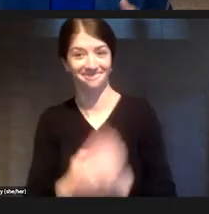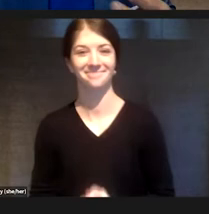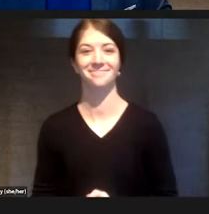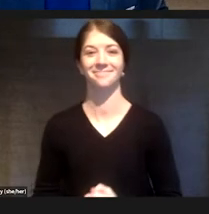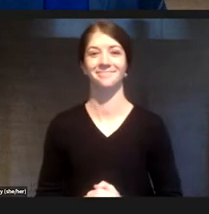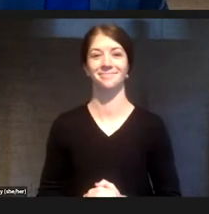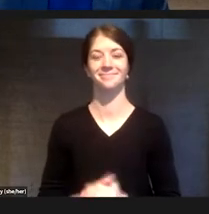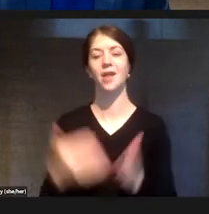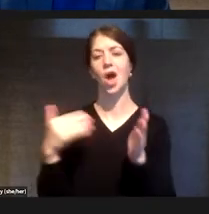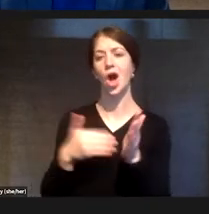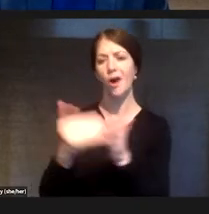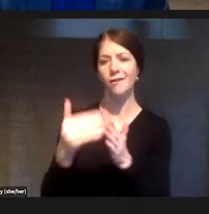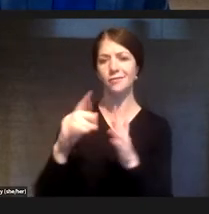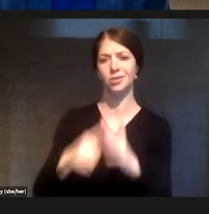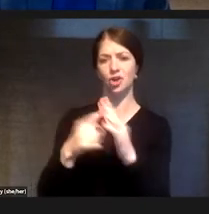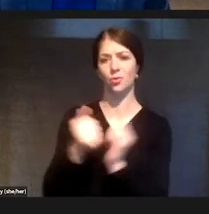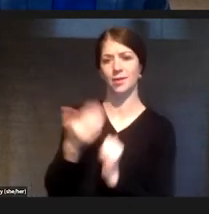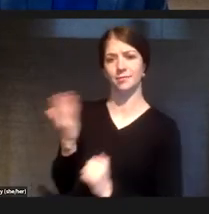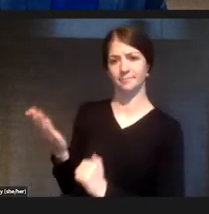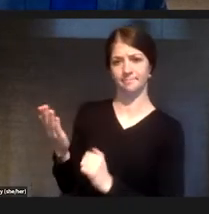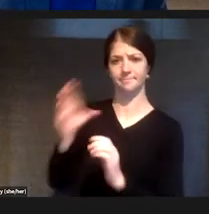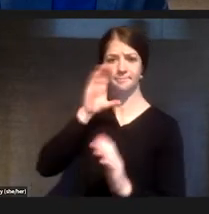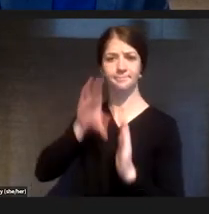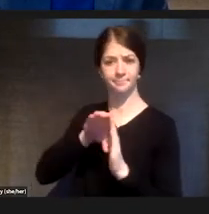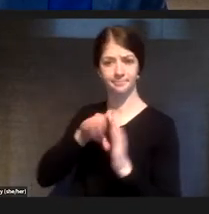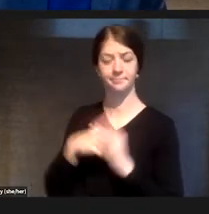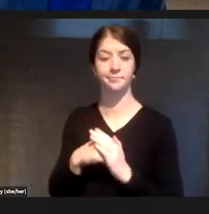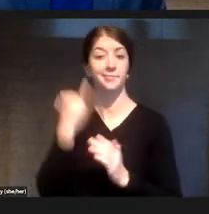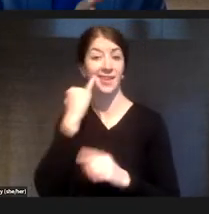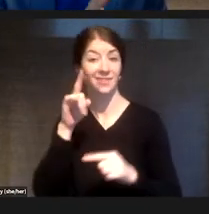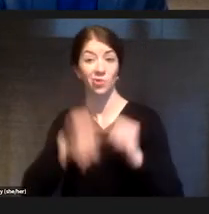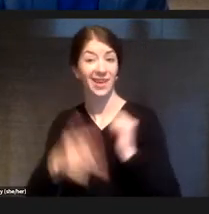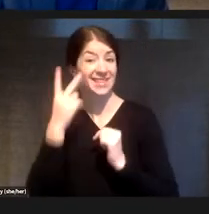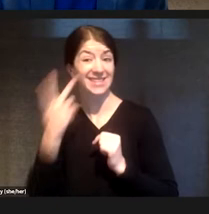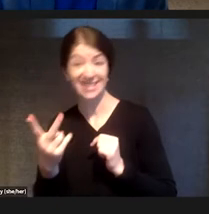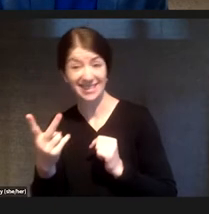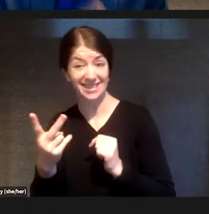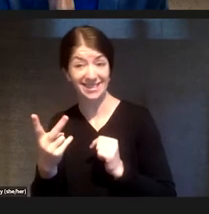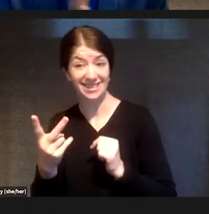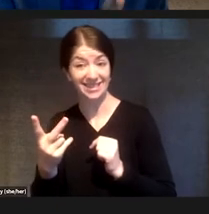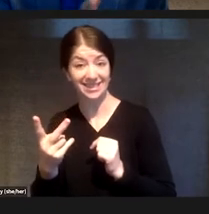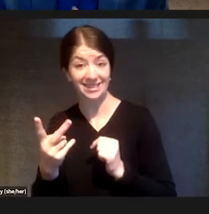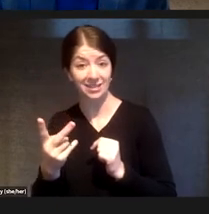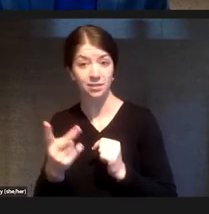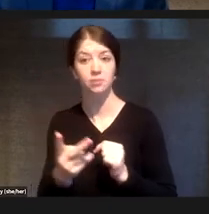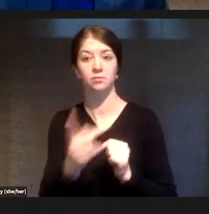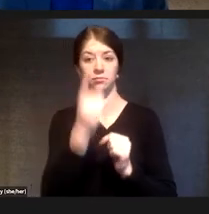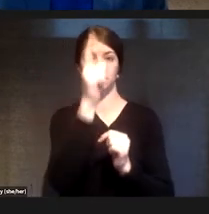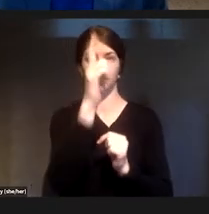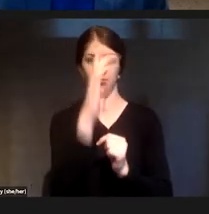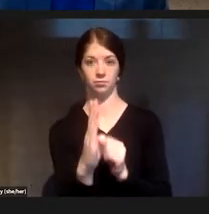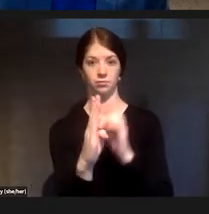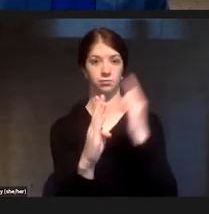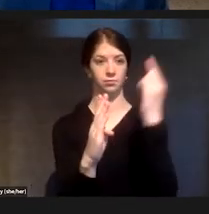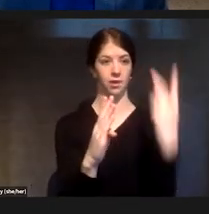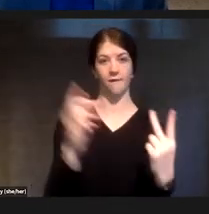So I often start with this image. Now, to assist those that may not be able to see it on this slide, it is split into two halves.